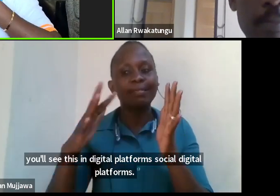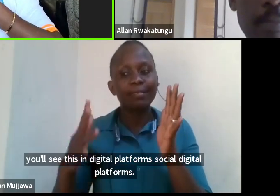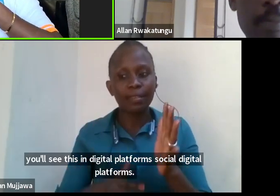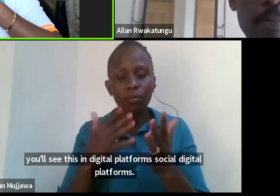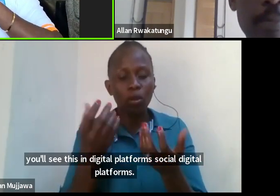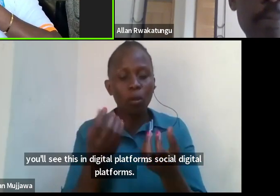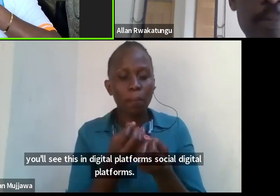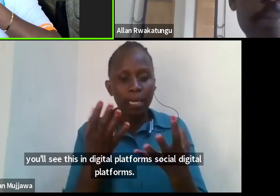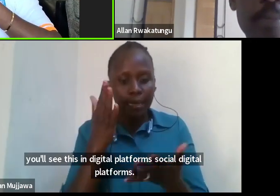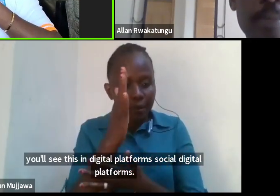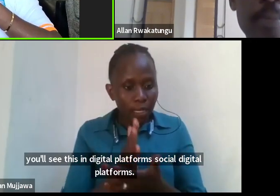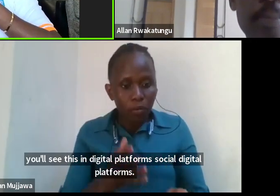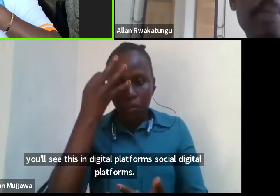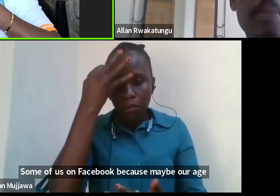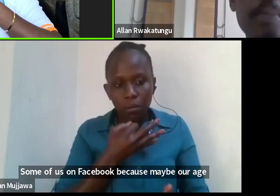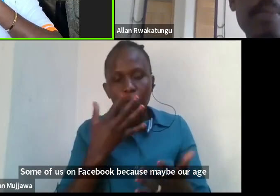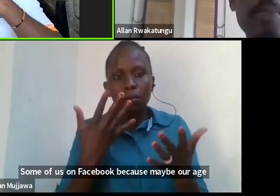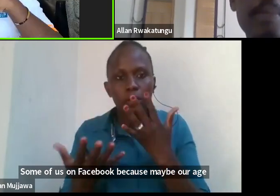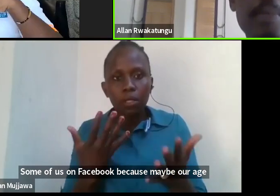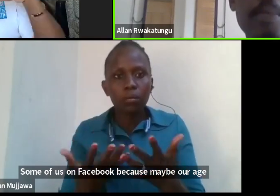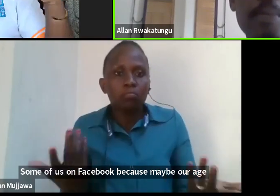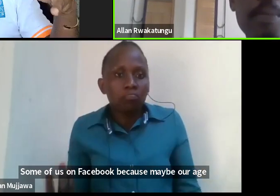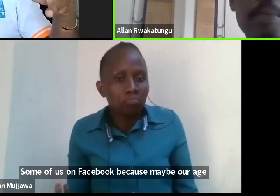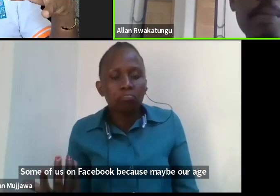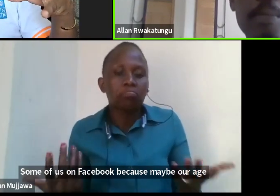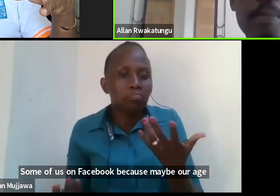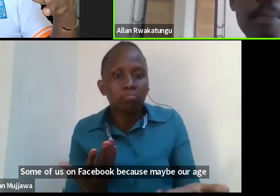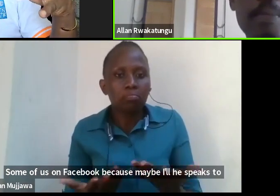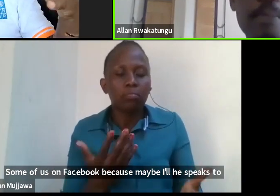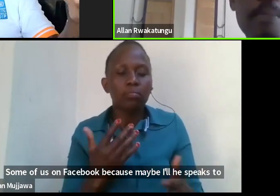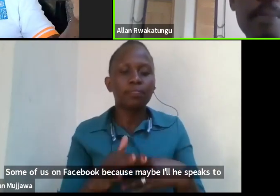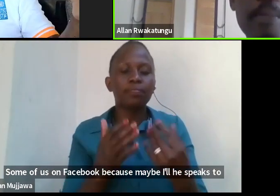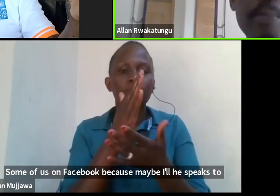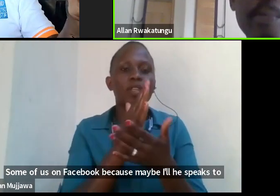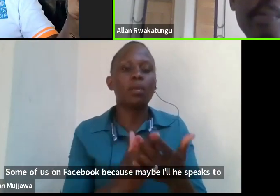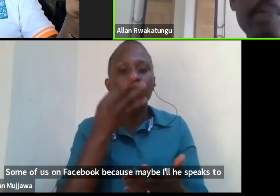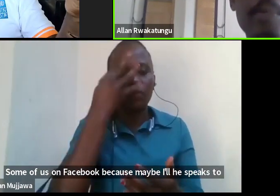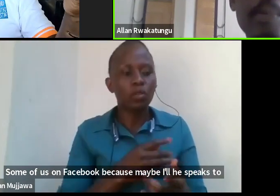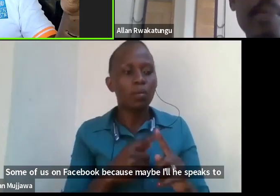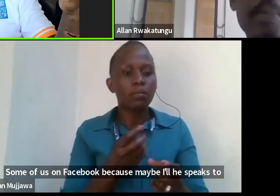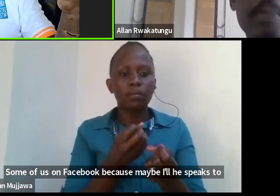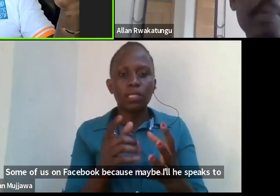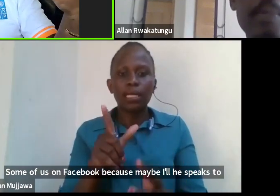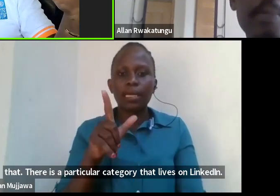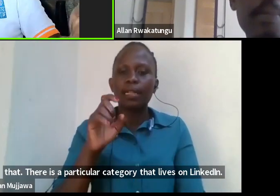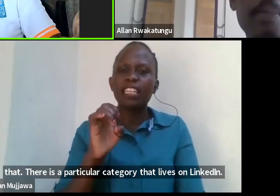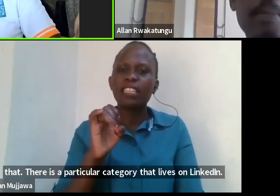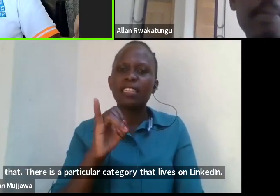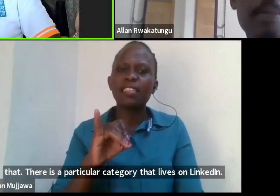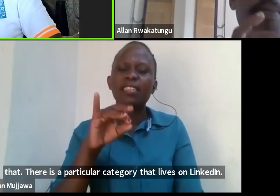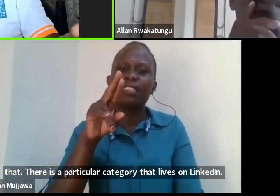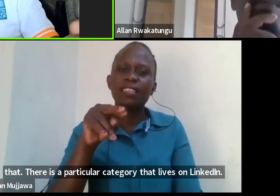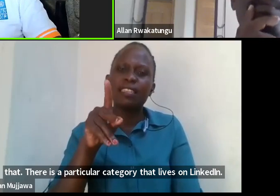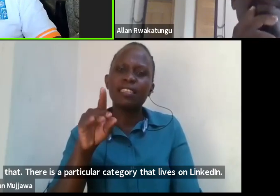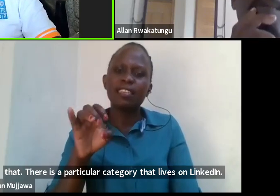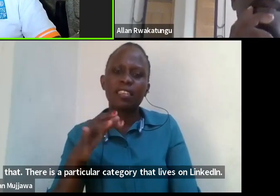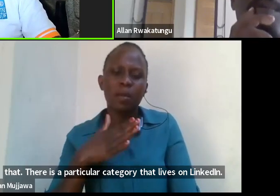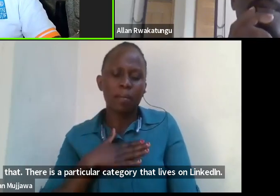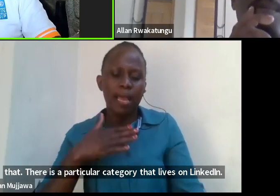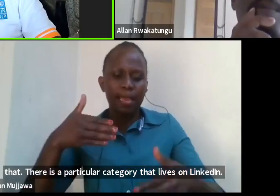Facebook because maybe our age speaks to that. There is a particular category that lives on LinkedIn. There's a younger, my sister